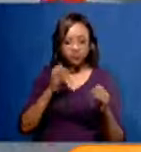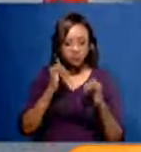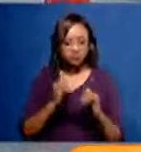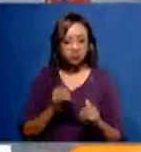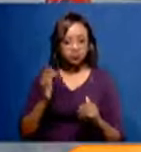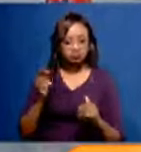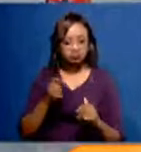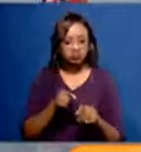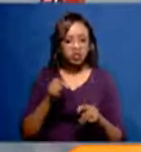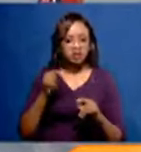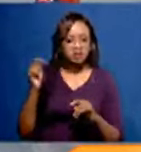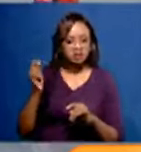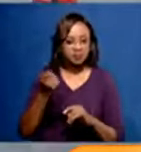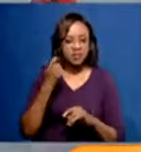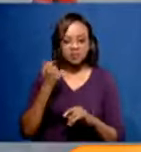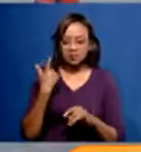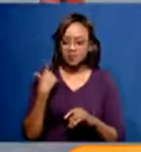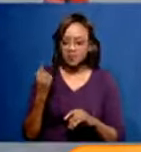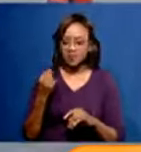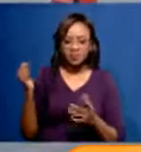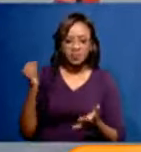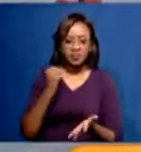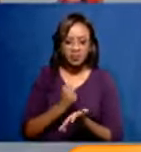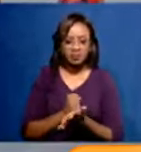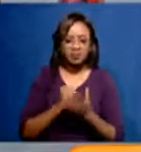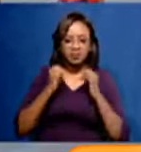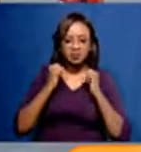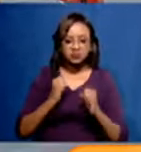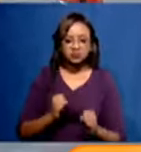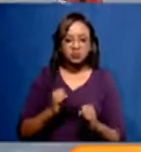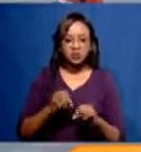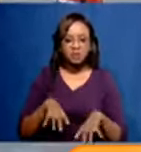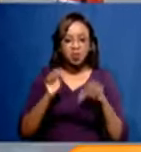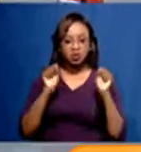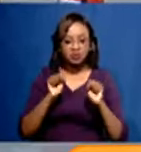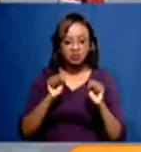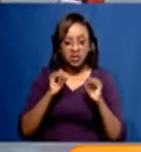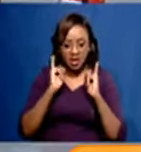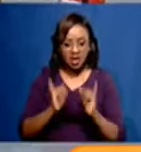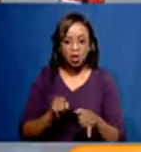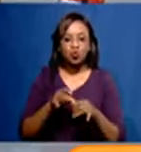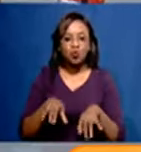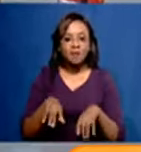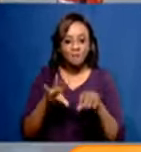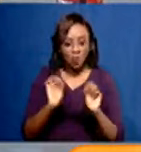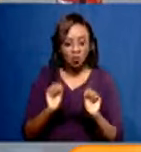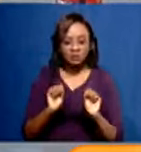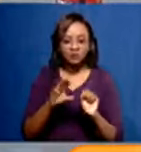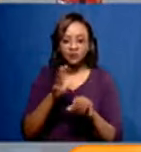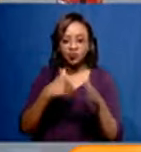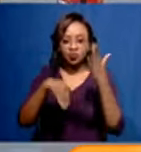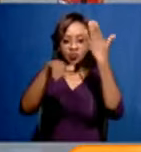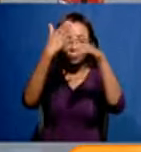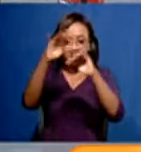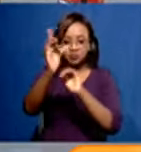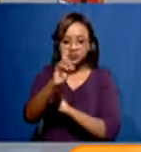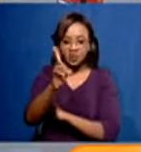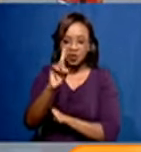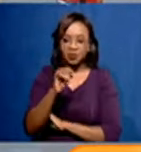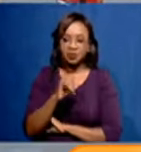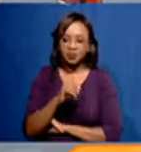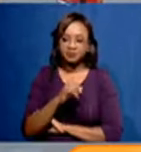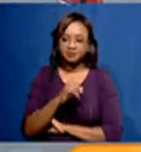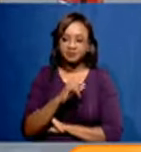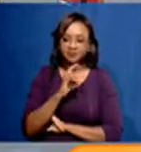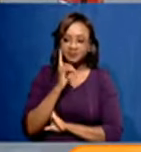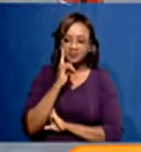ground running last couple of days as the new Chancellor of the University of Nairobi, Professor Patrick Verkooijen. Looks more